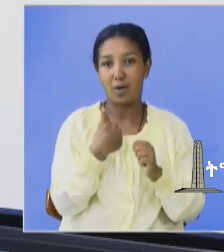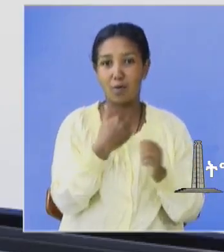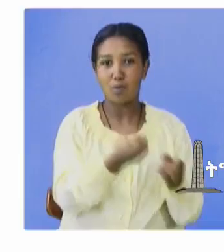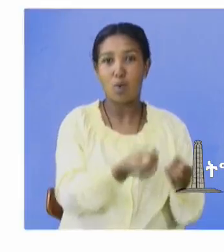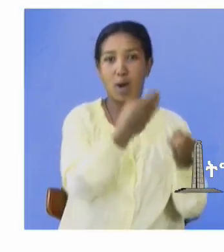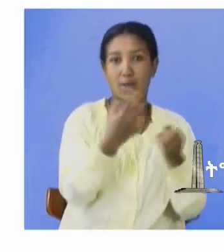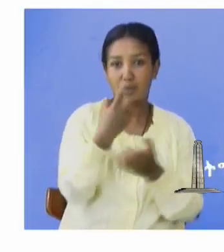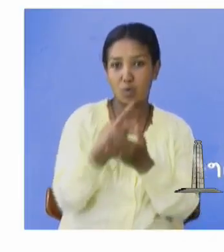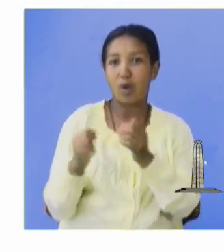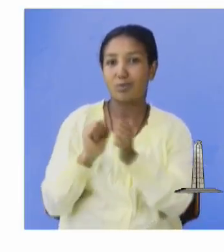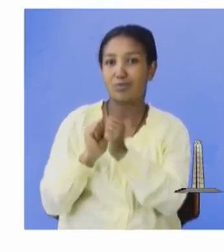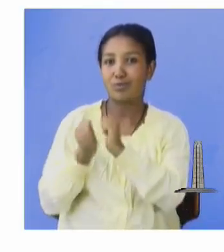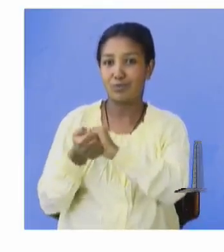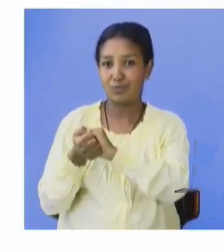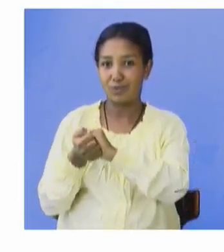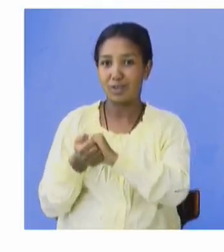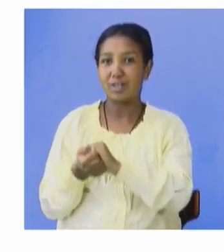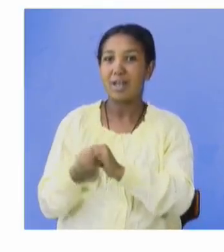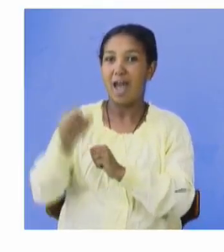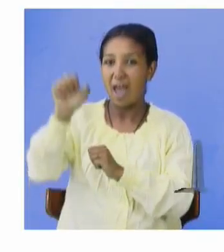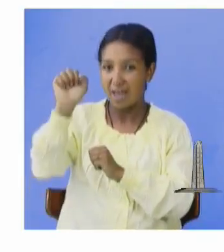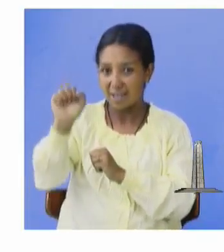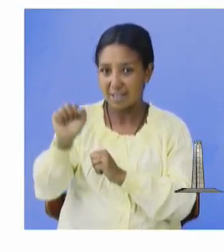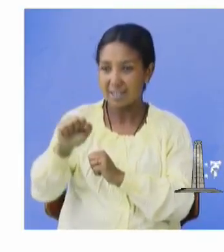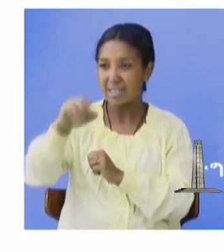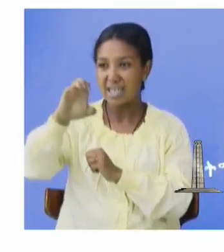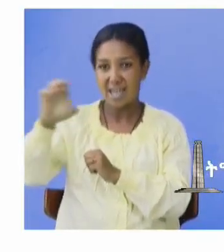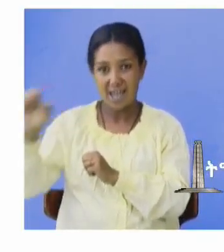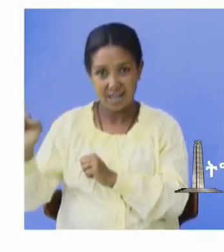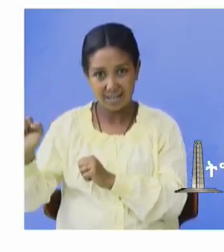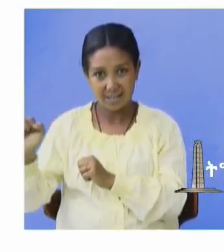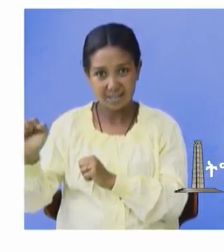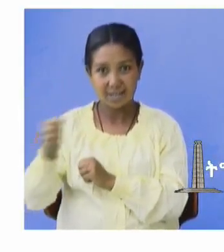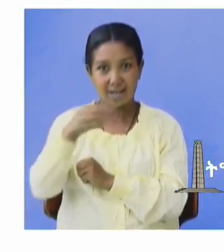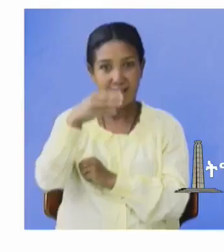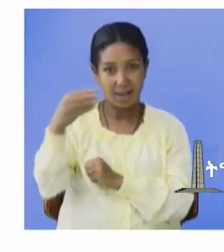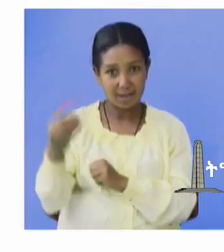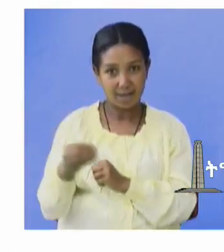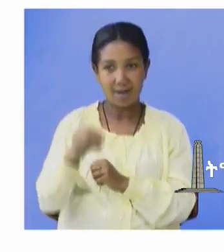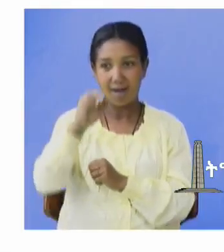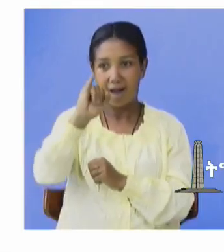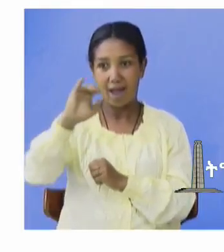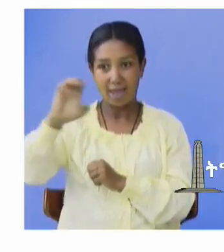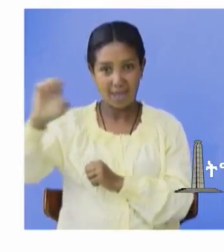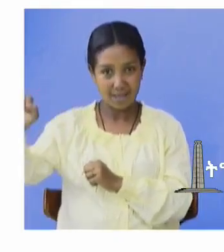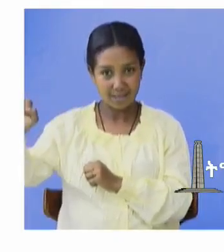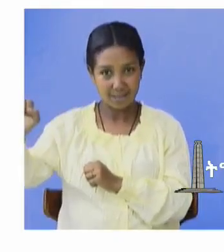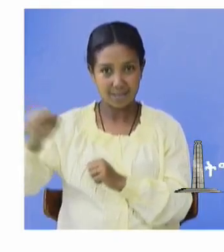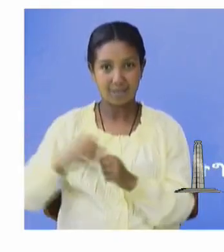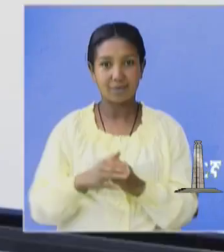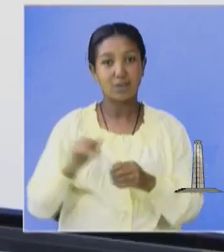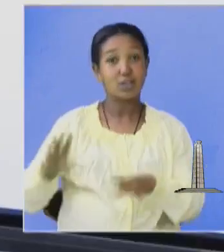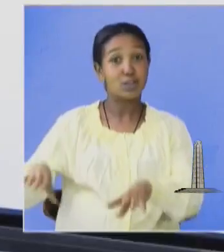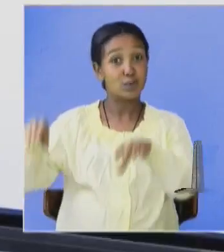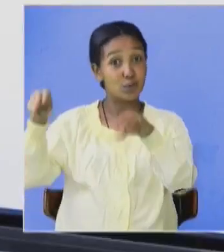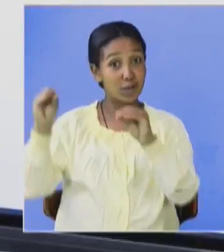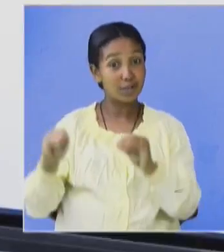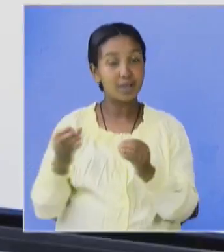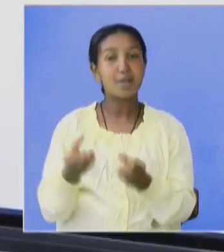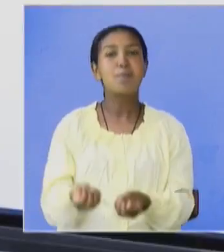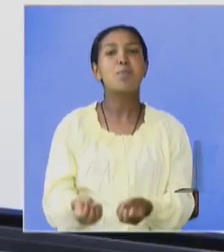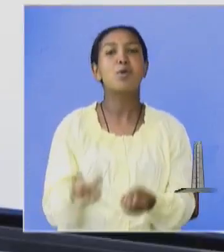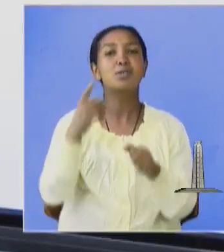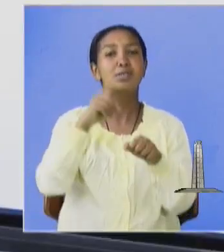using s, es, and ies. Students,